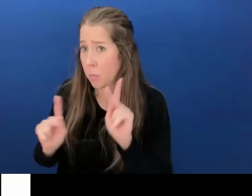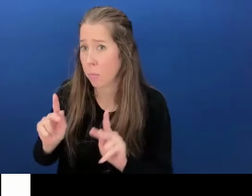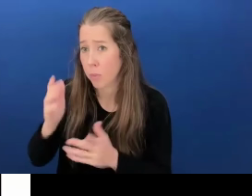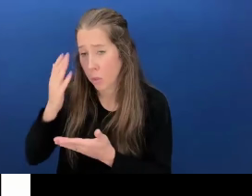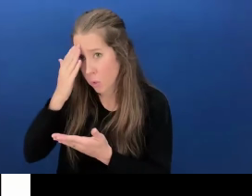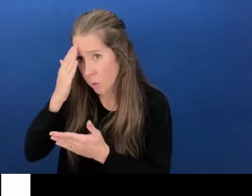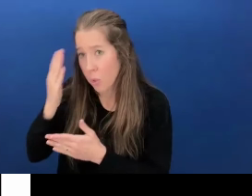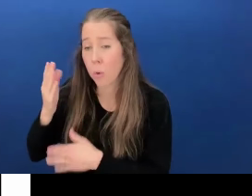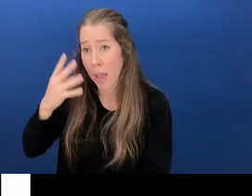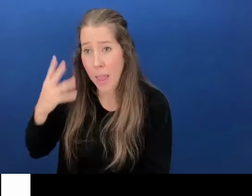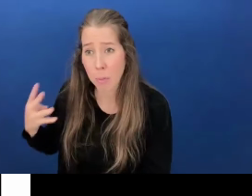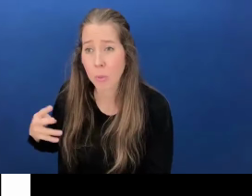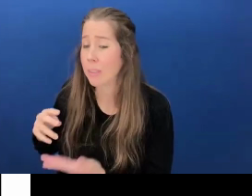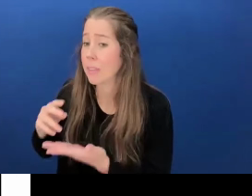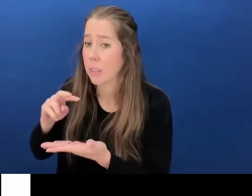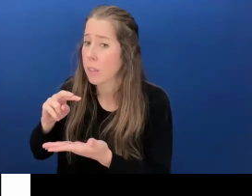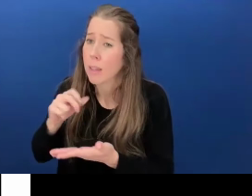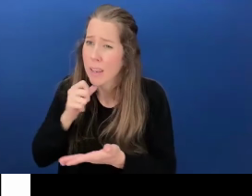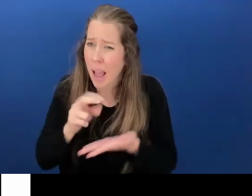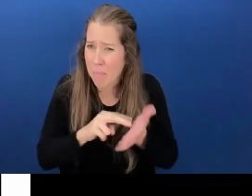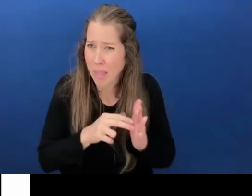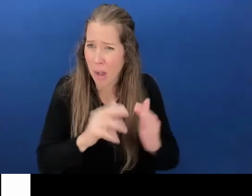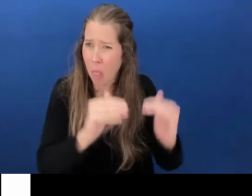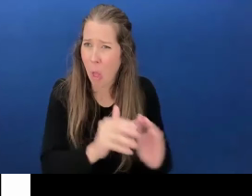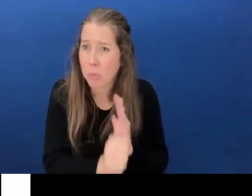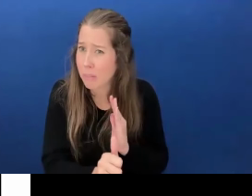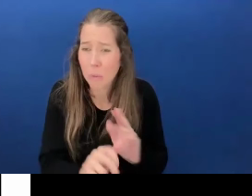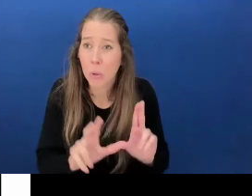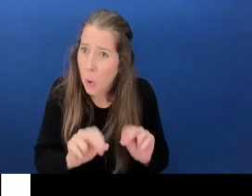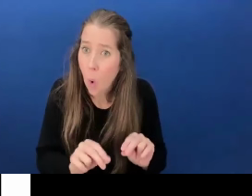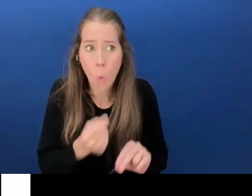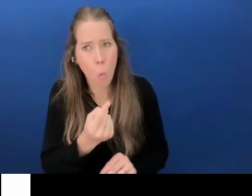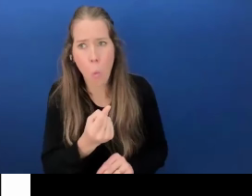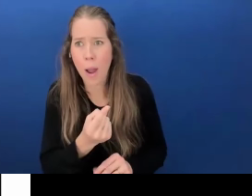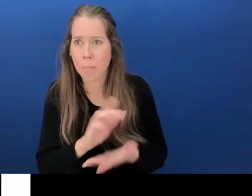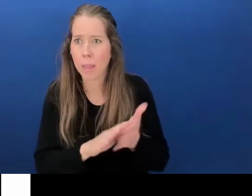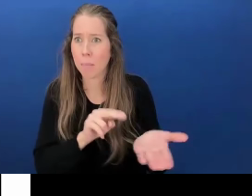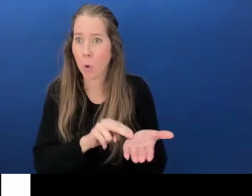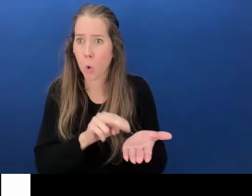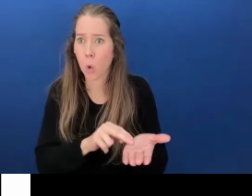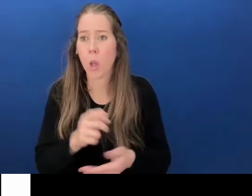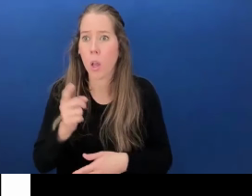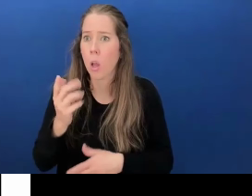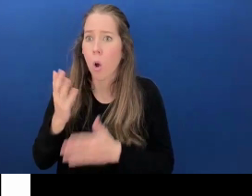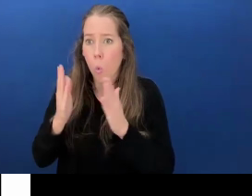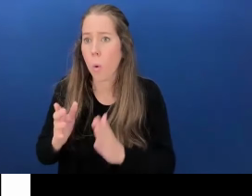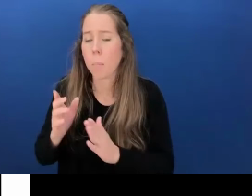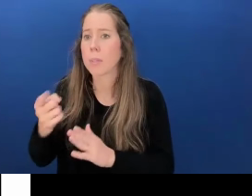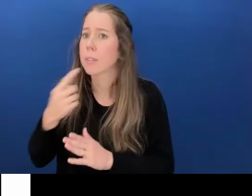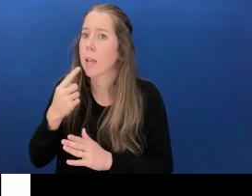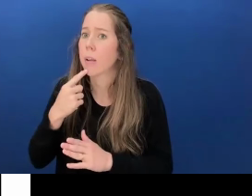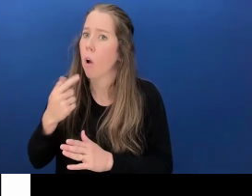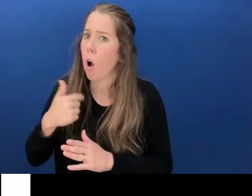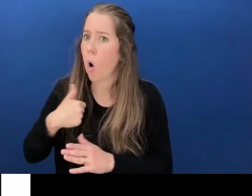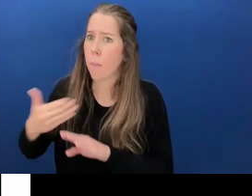low skilled. Some of these people were nurses. One person said, she goes, I was the supervising nurse at the hospital I worked at, and now I can't